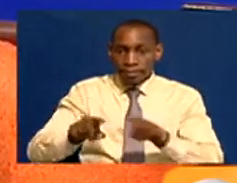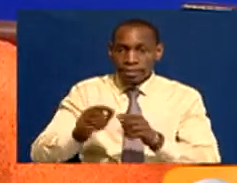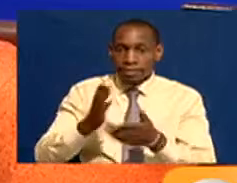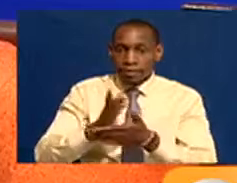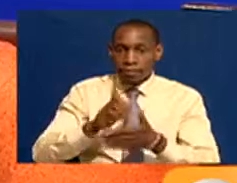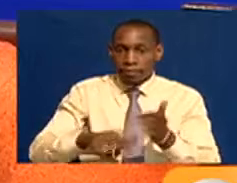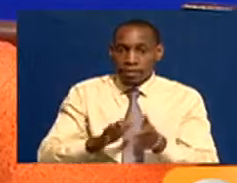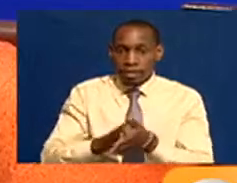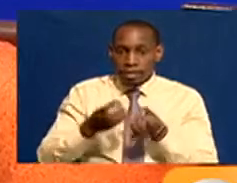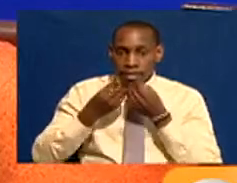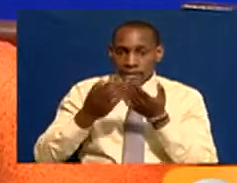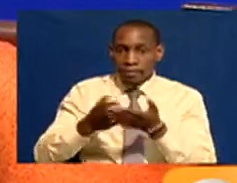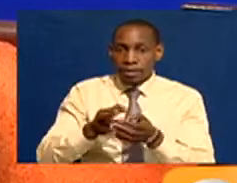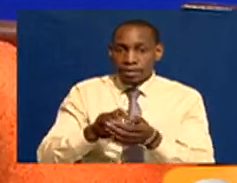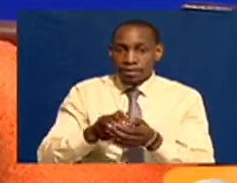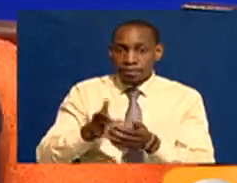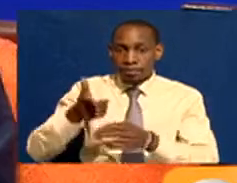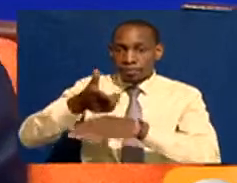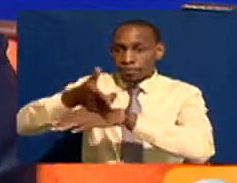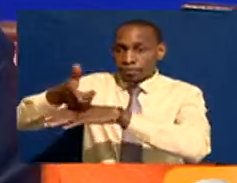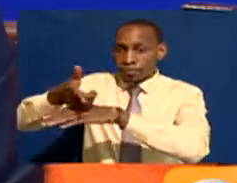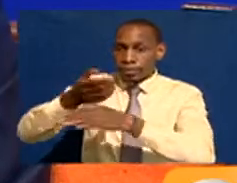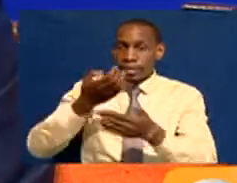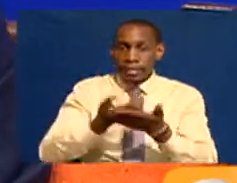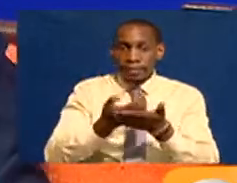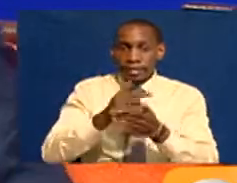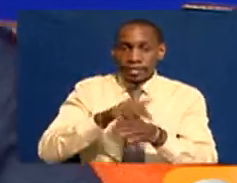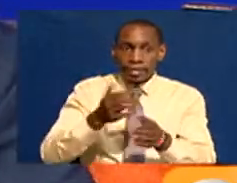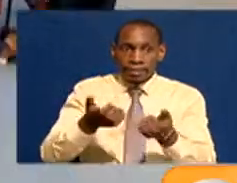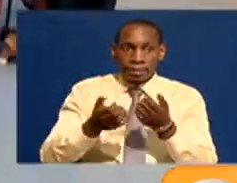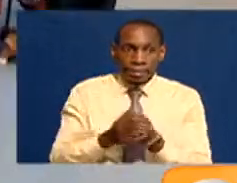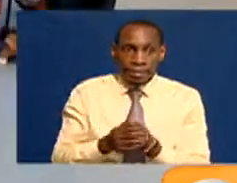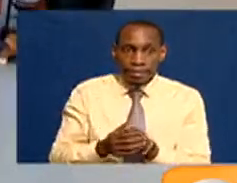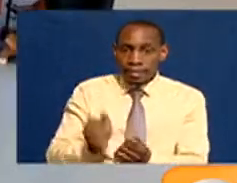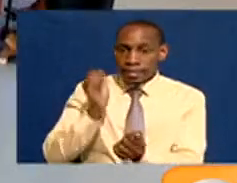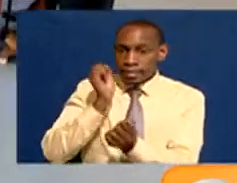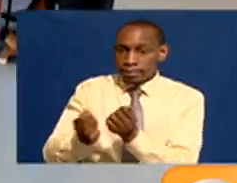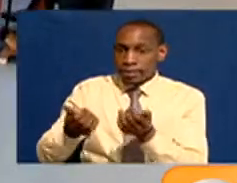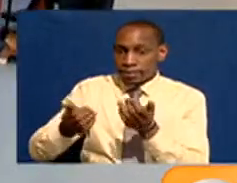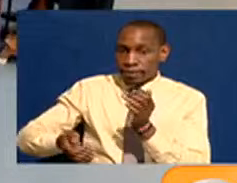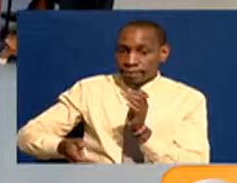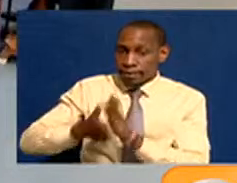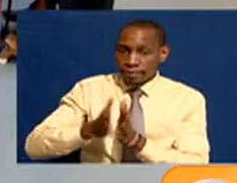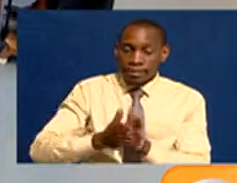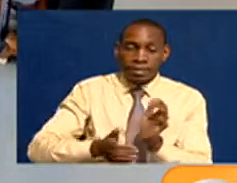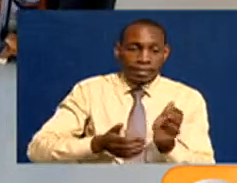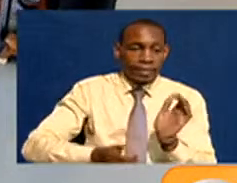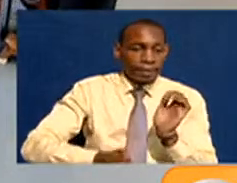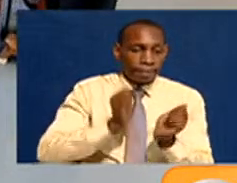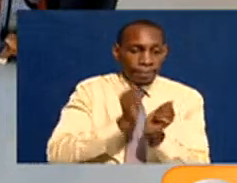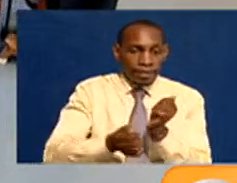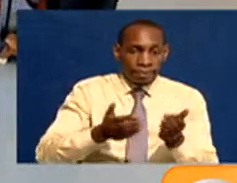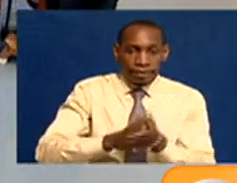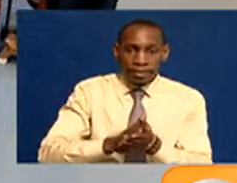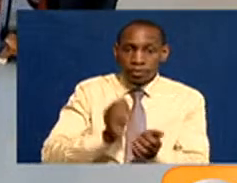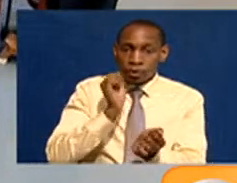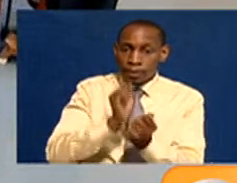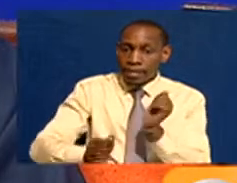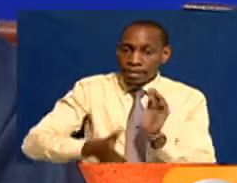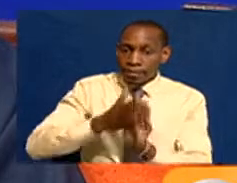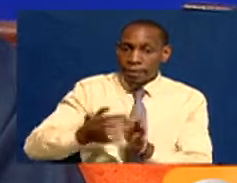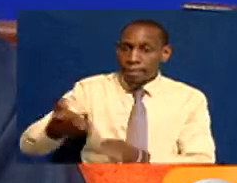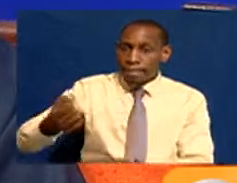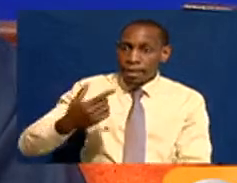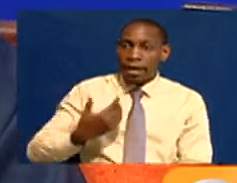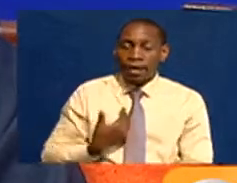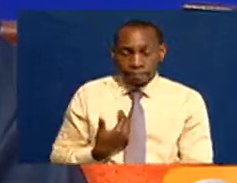that that information is recorded for evidence if need be. And that's an instant fine, or what? Instant fine. You will be given an instant fine. The message, you'll